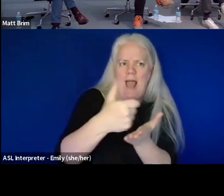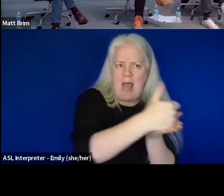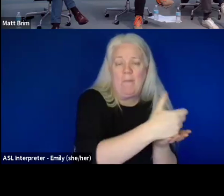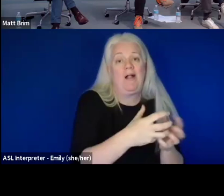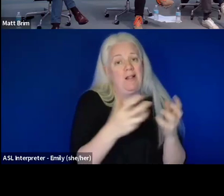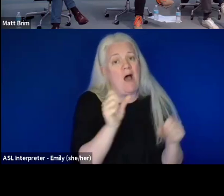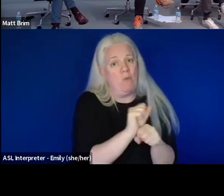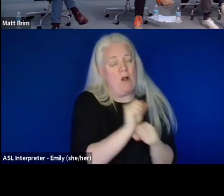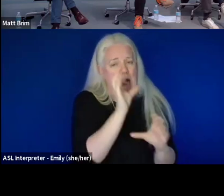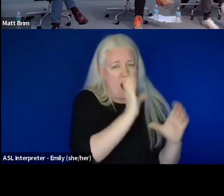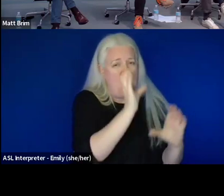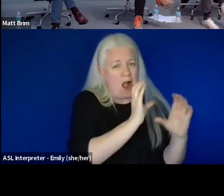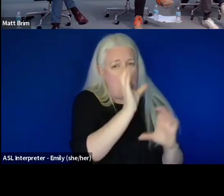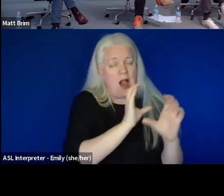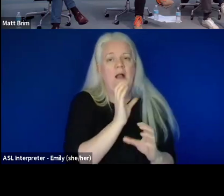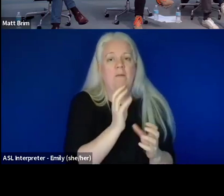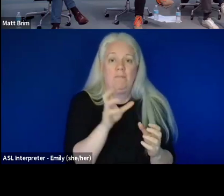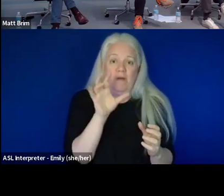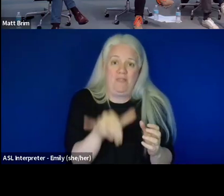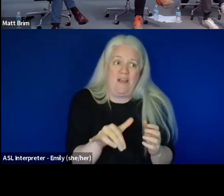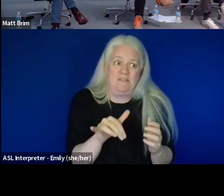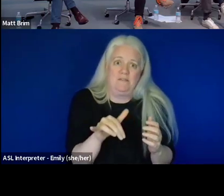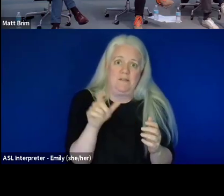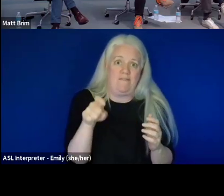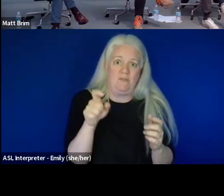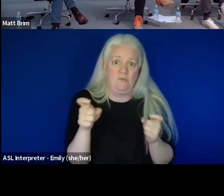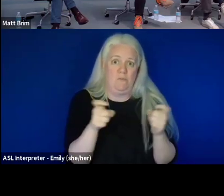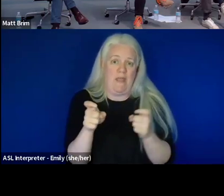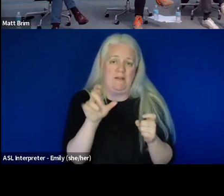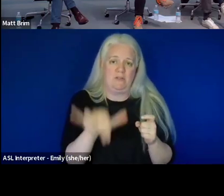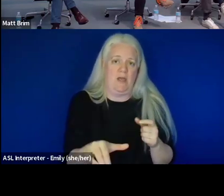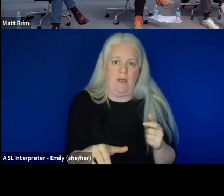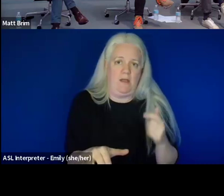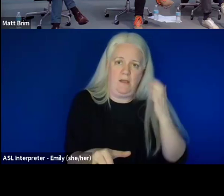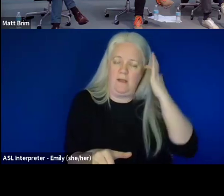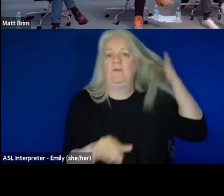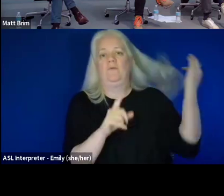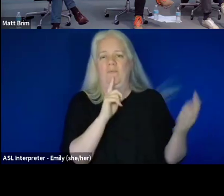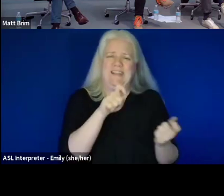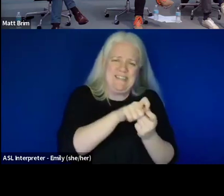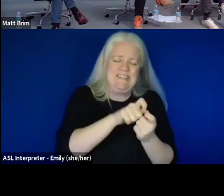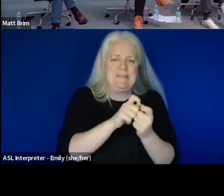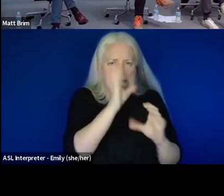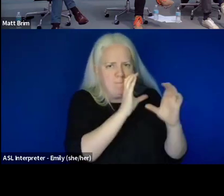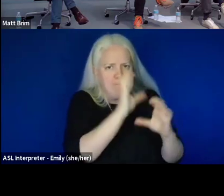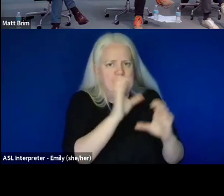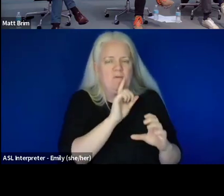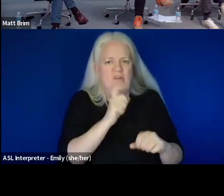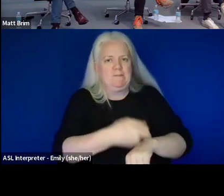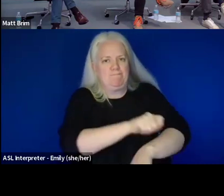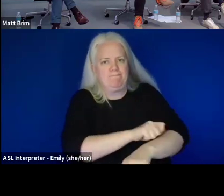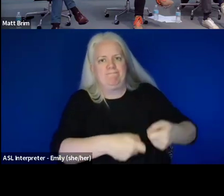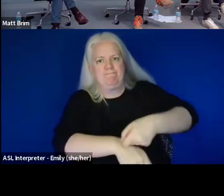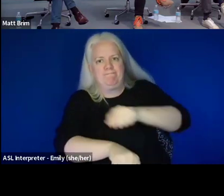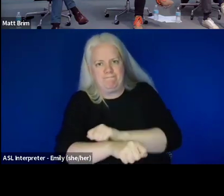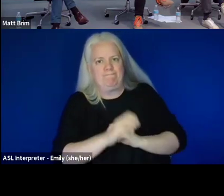work, but that's how you sort of like manage this, is like really getting into the weeds and kind of rolling up your sleeves and finding out like